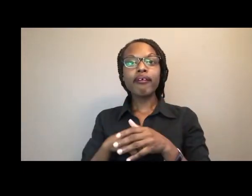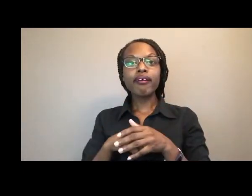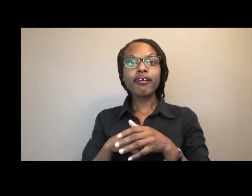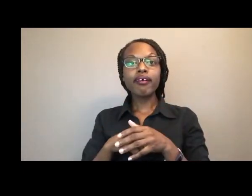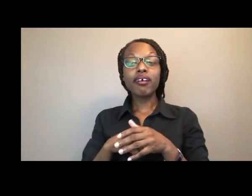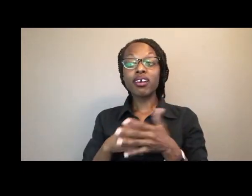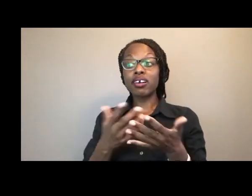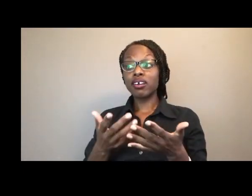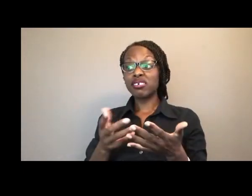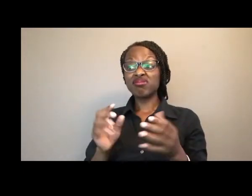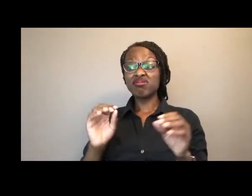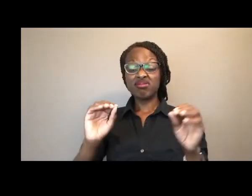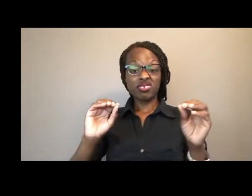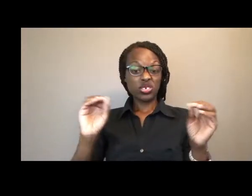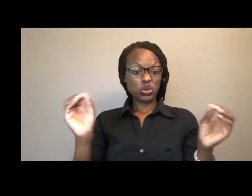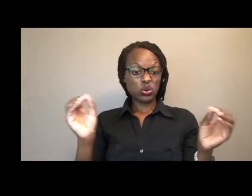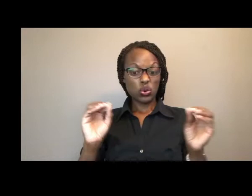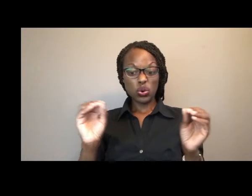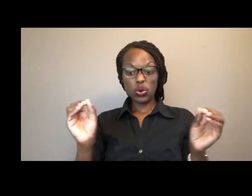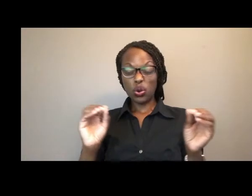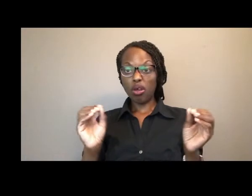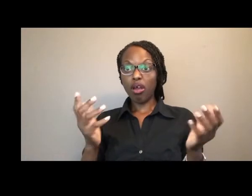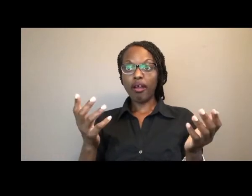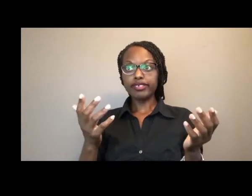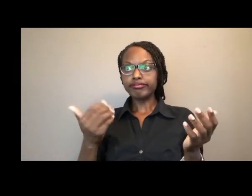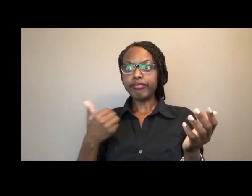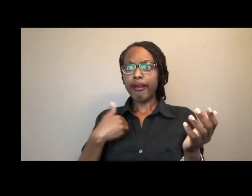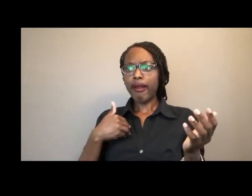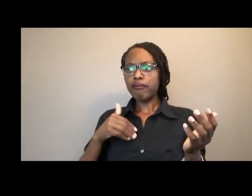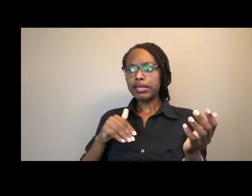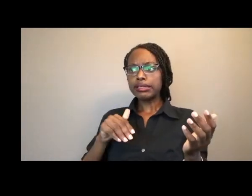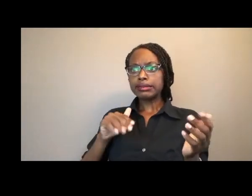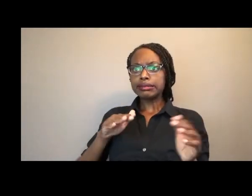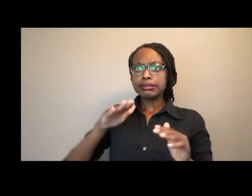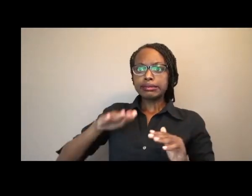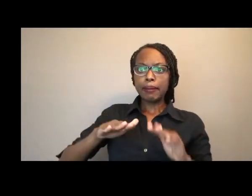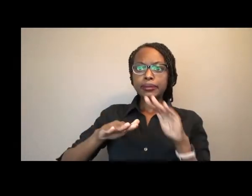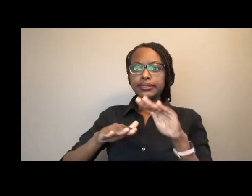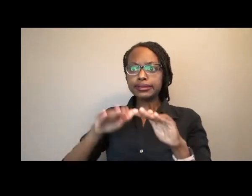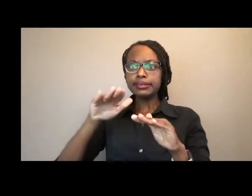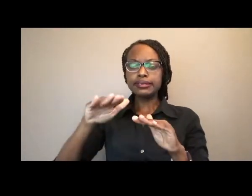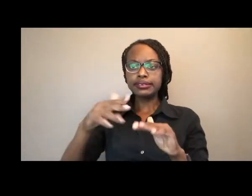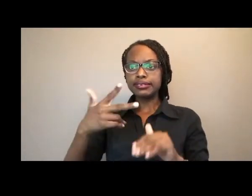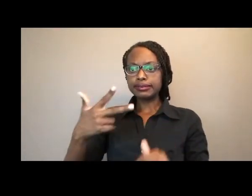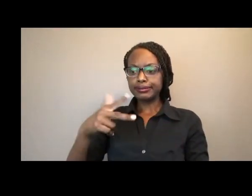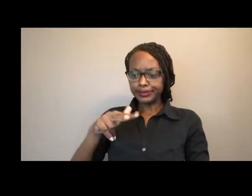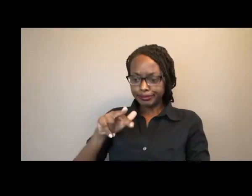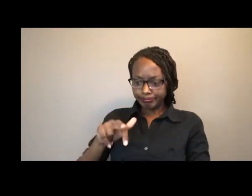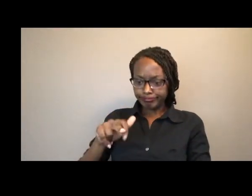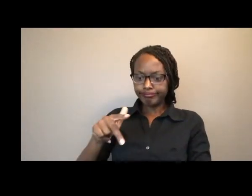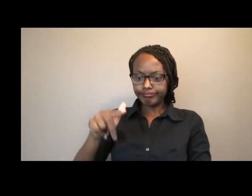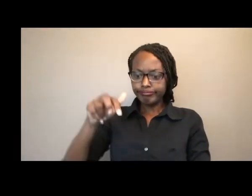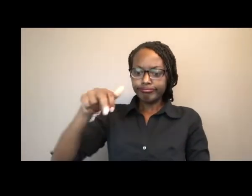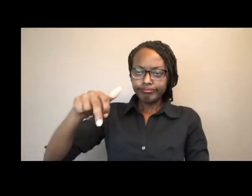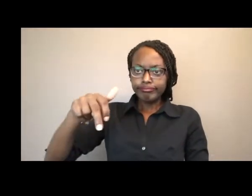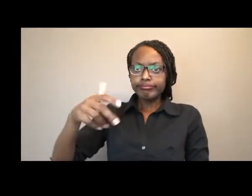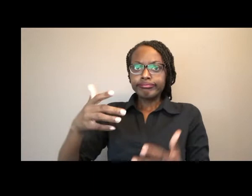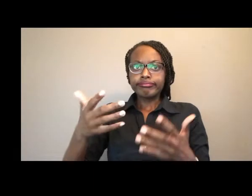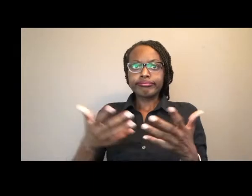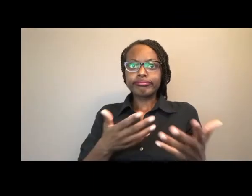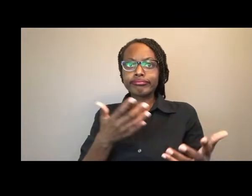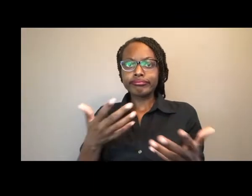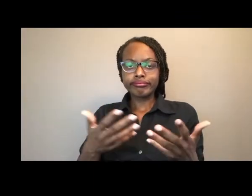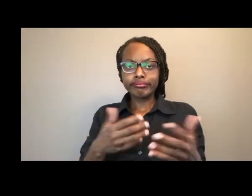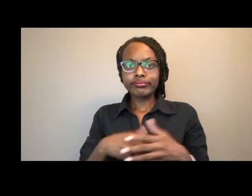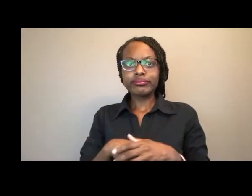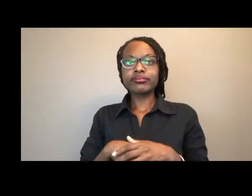not having 3 steps up, or the simplest things.